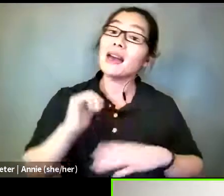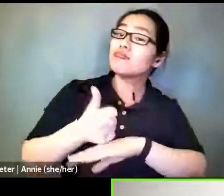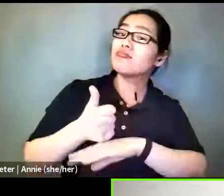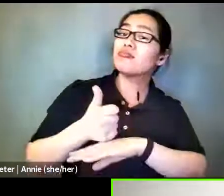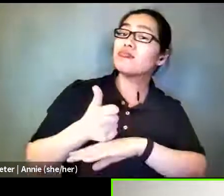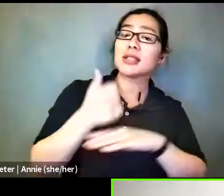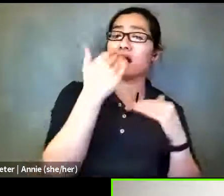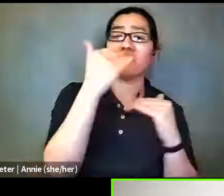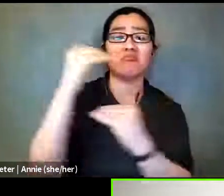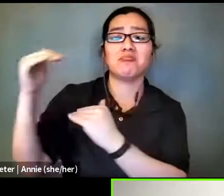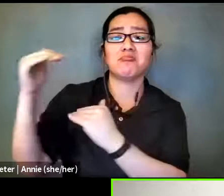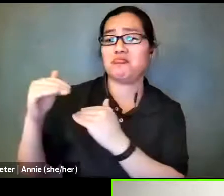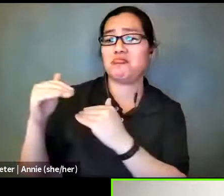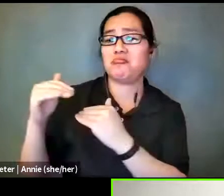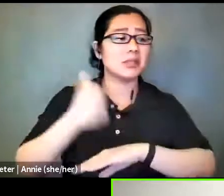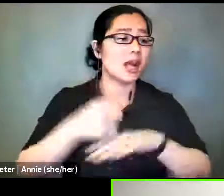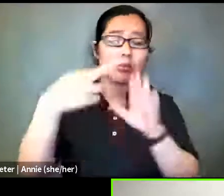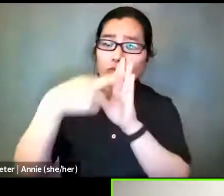discussion is so important.